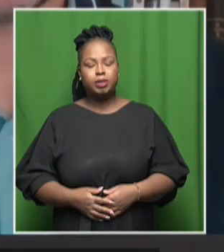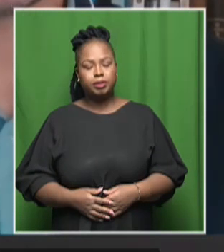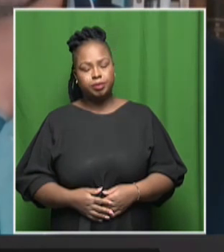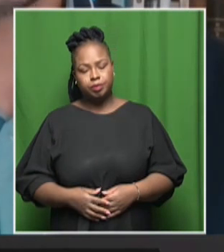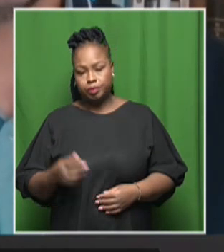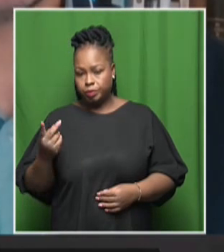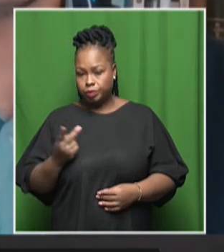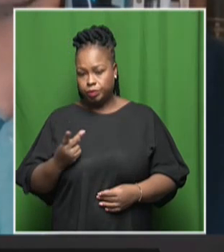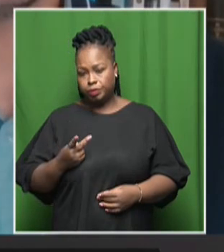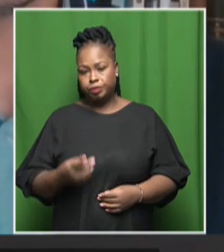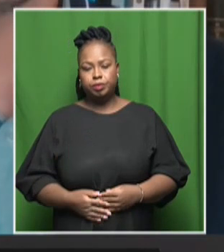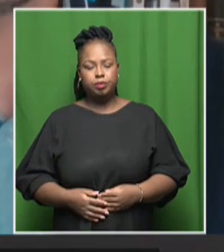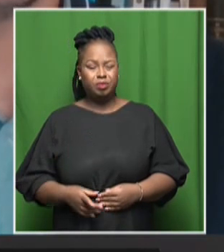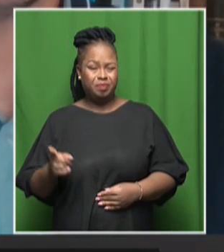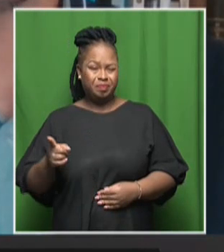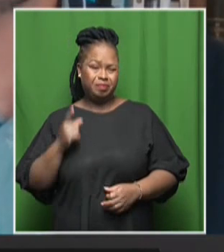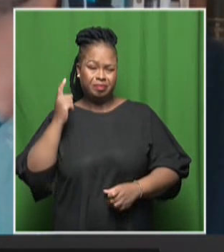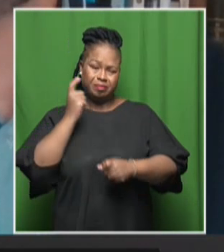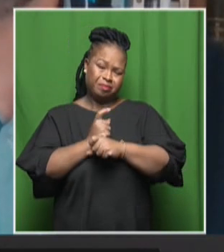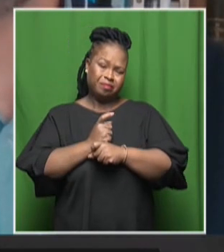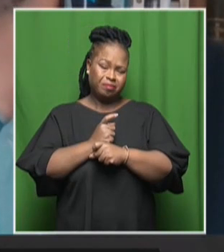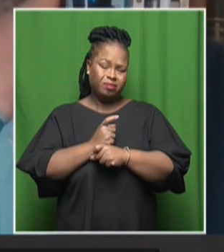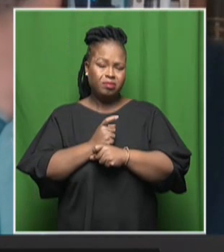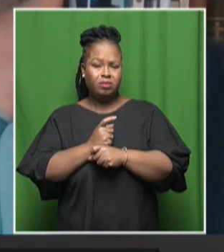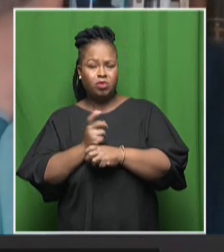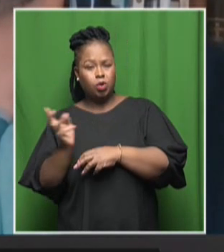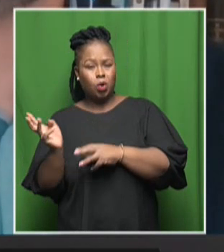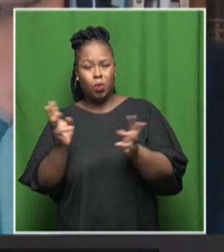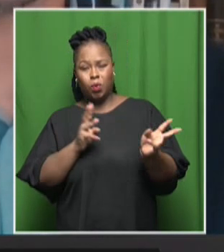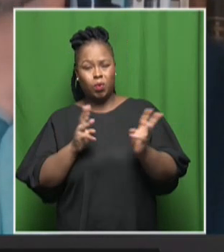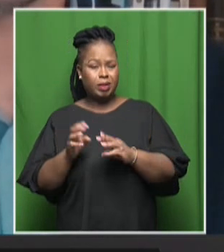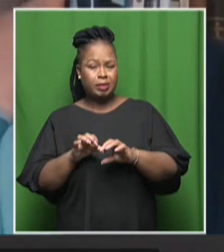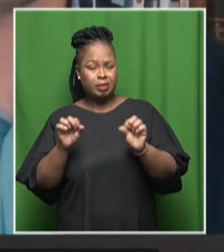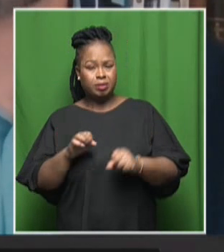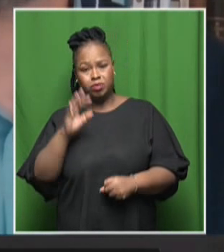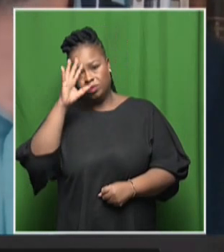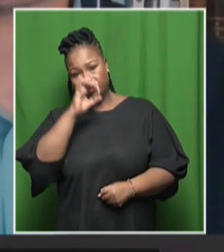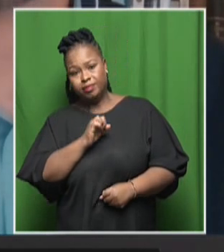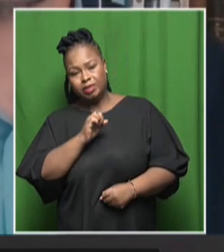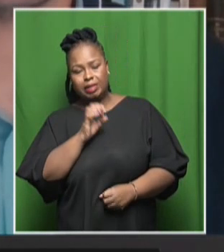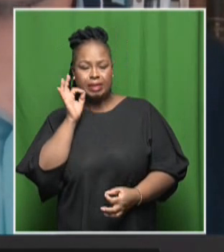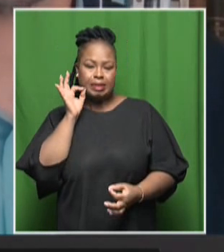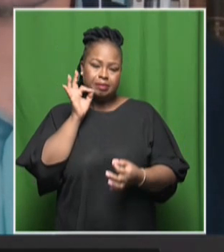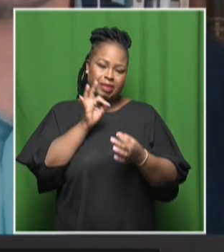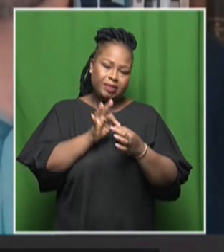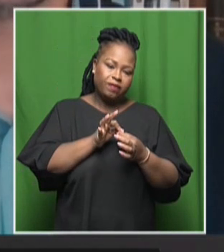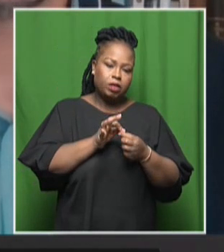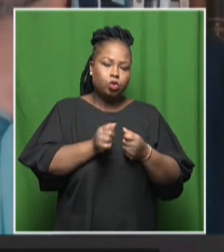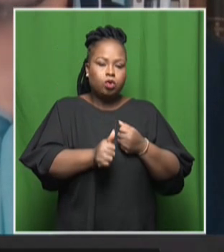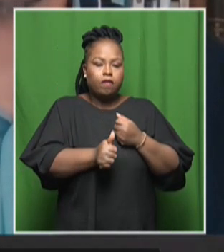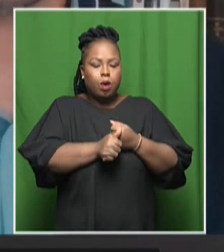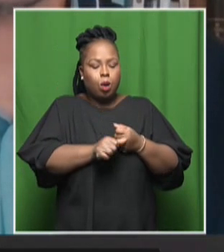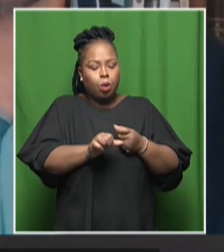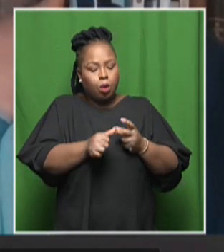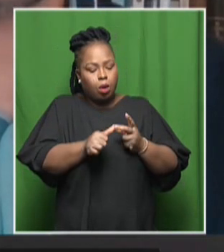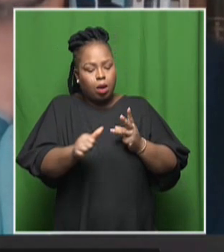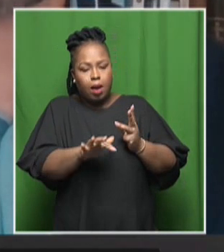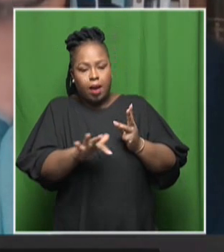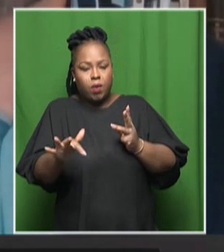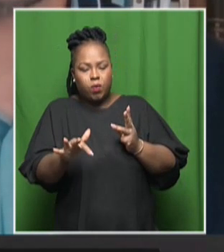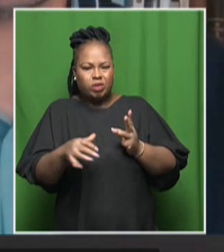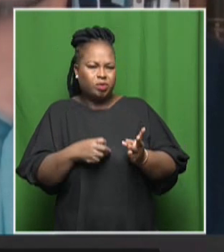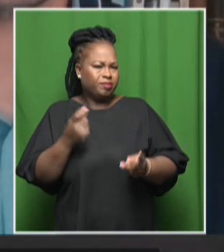should say, are some of the most difficult weather systems in the world to predict the specific tracks that they will follow. It's more